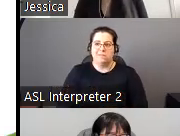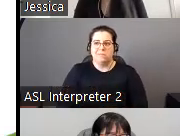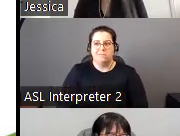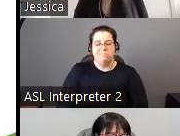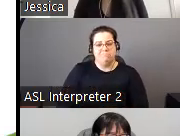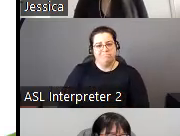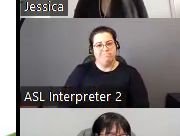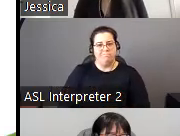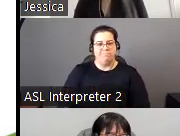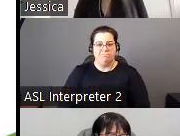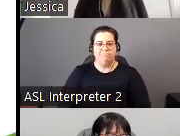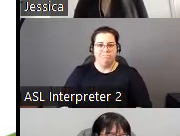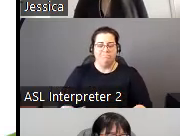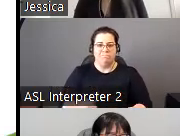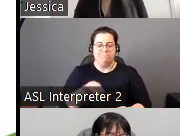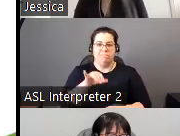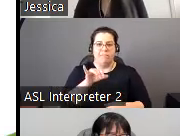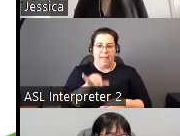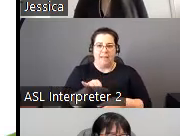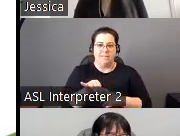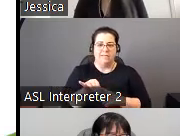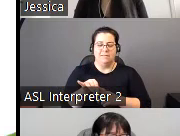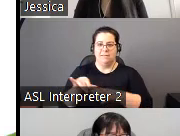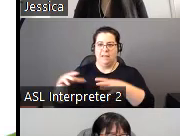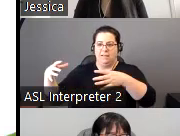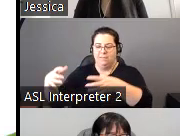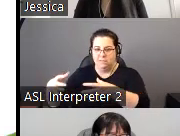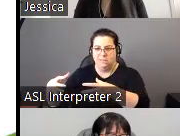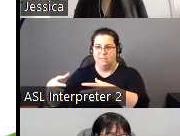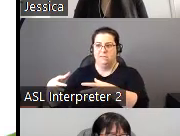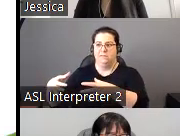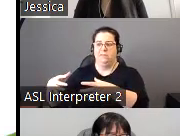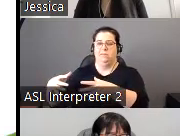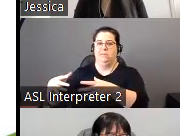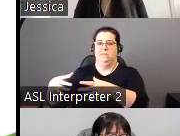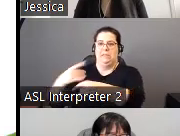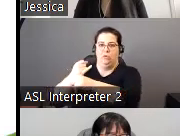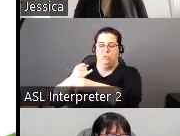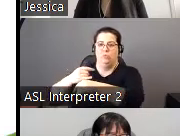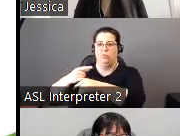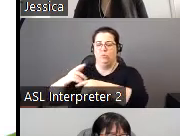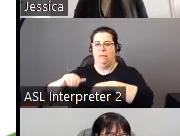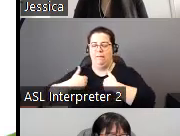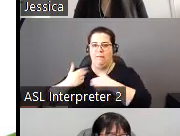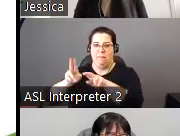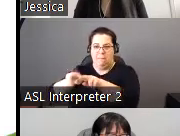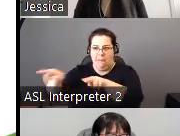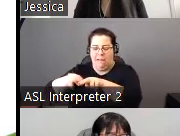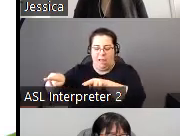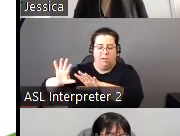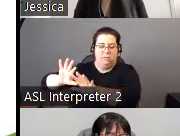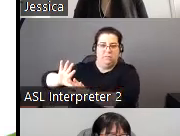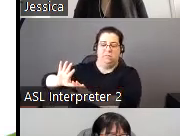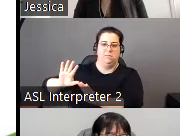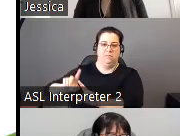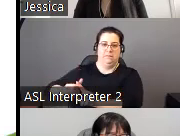congregate living setting is like a whole ball of yarn, and we have made a bit of a